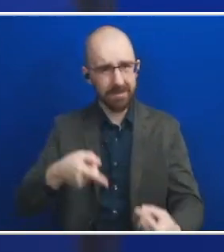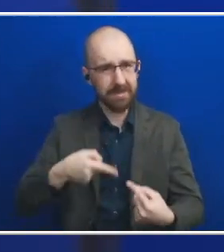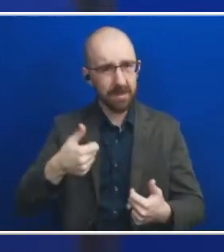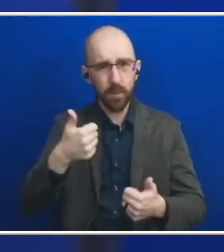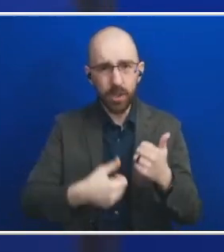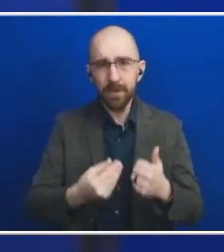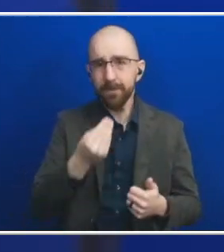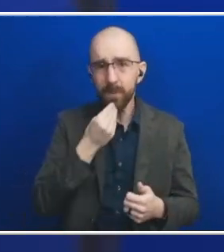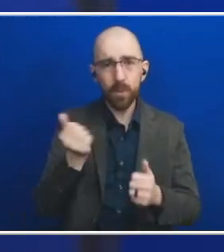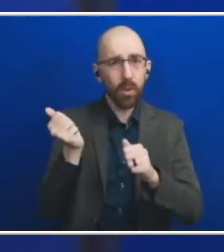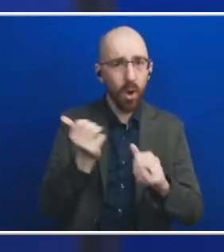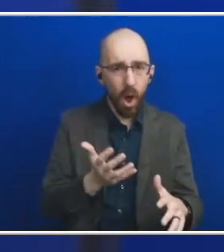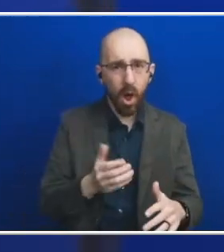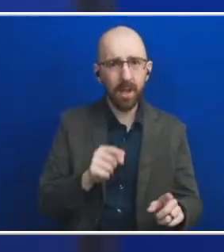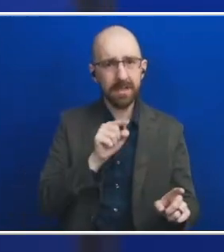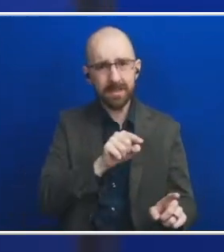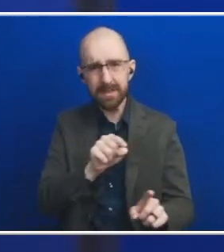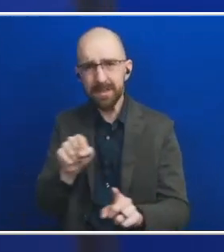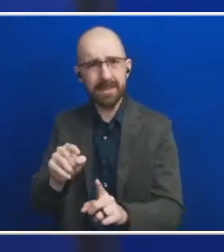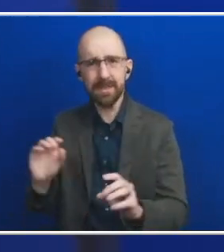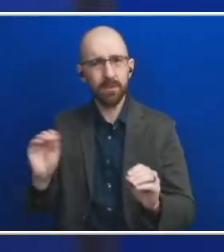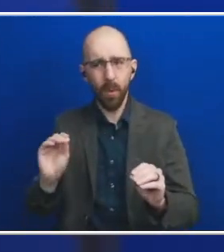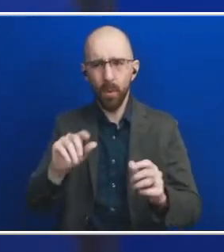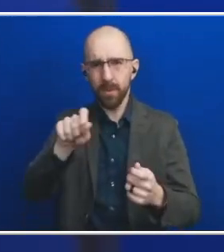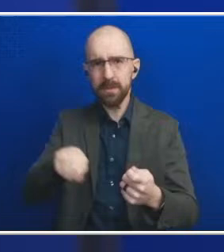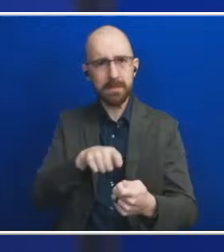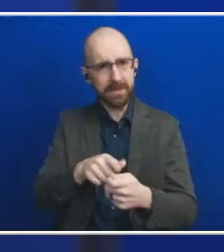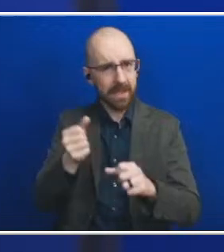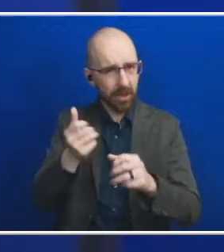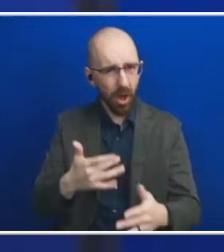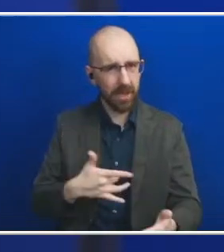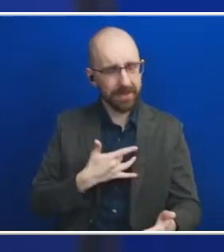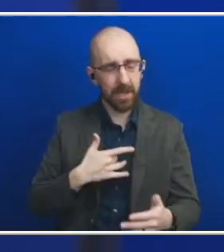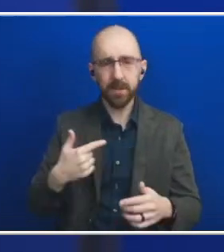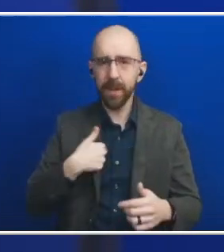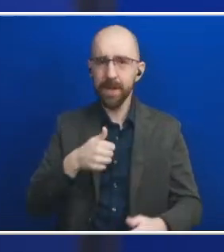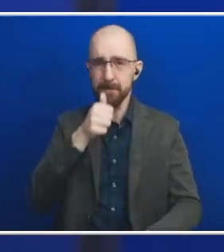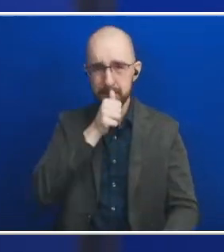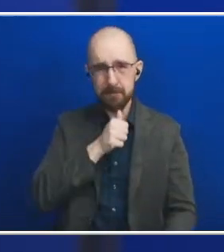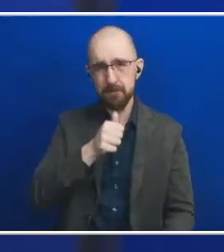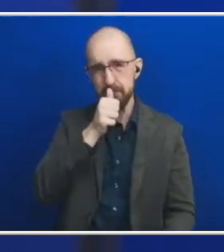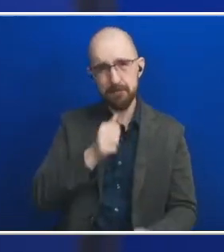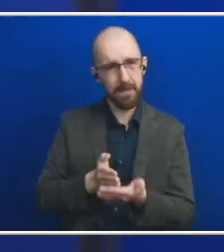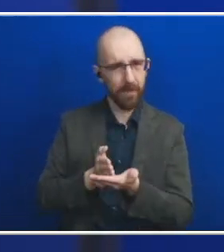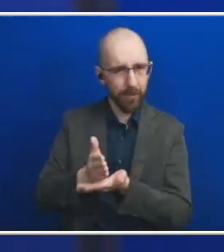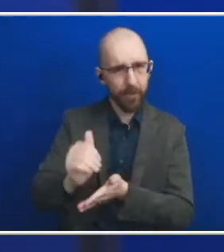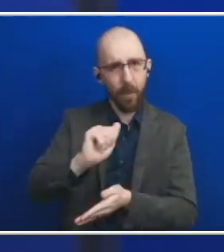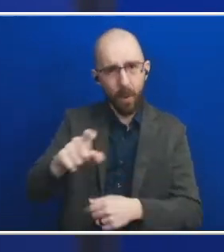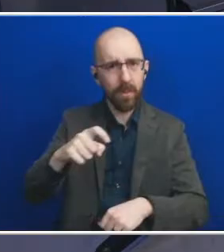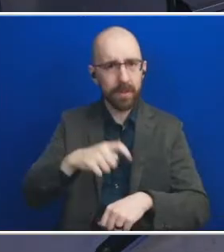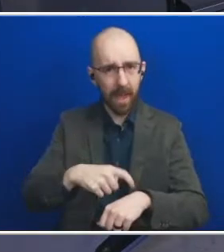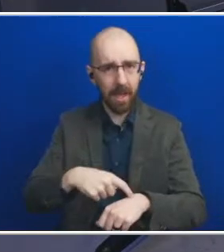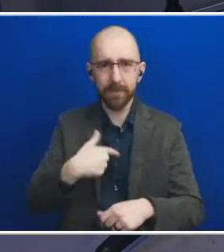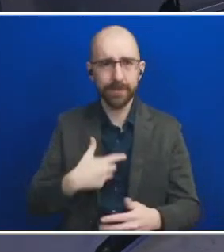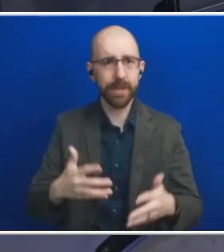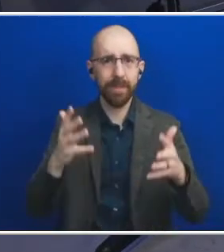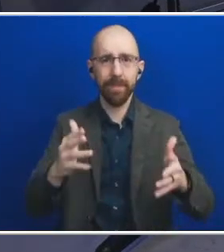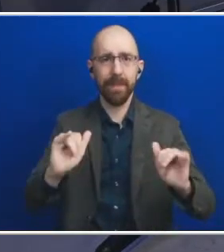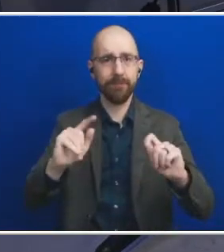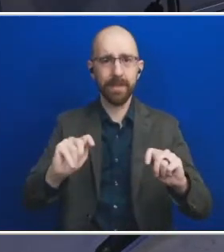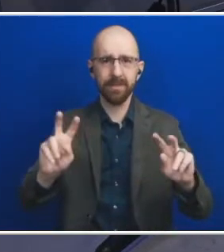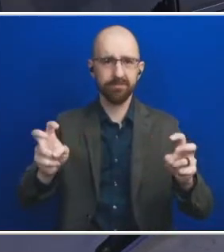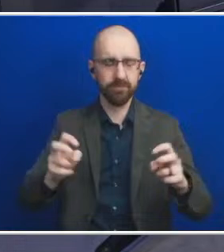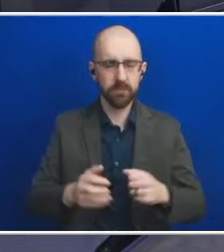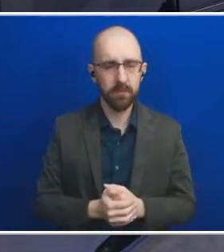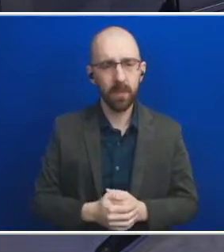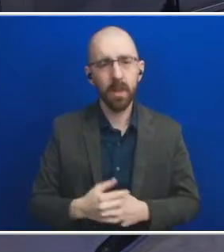really causing it. So I was just dealing with that nonstop all the time and just left it at that. Dr. Ashcraft, I'm thinking, okay, 7,